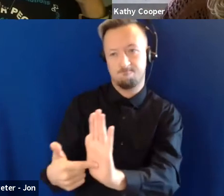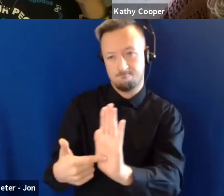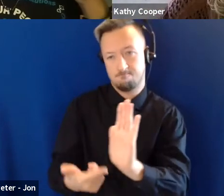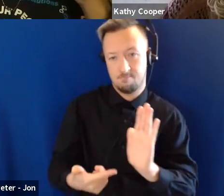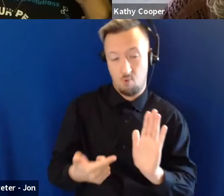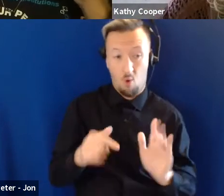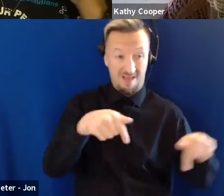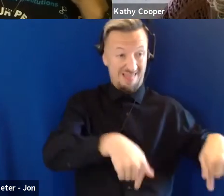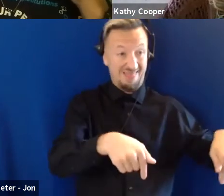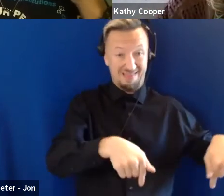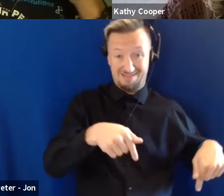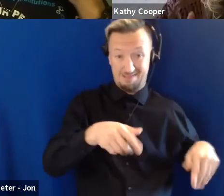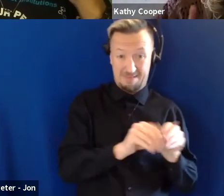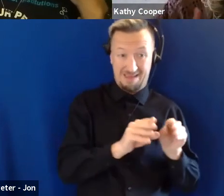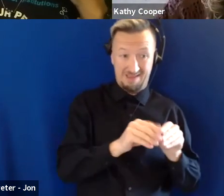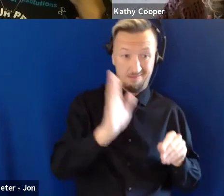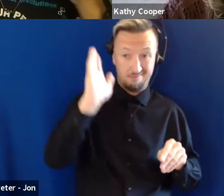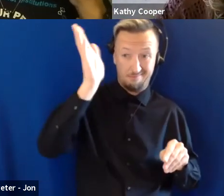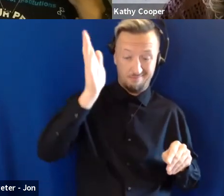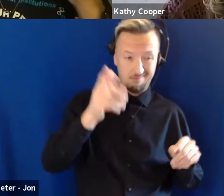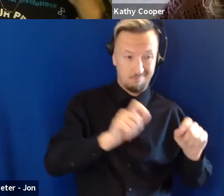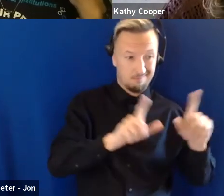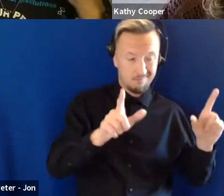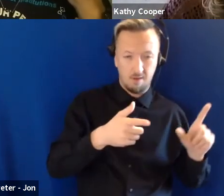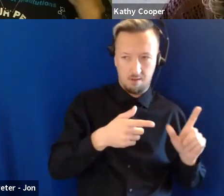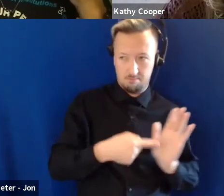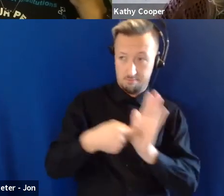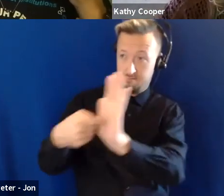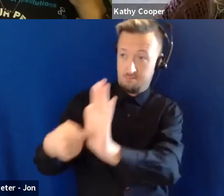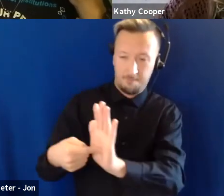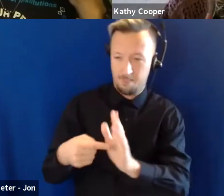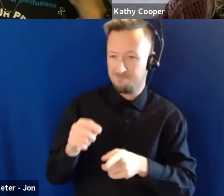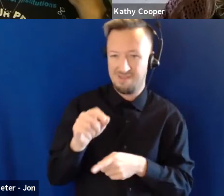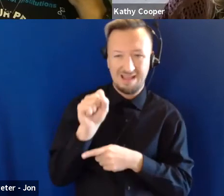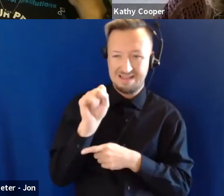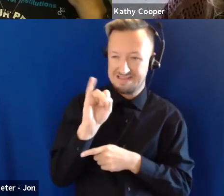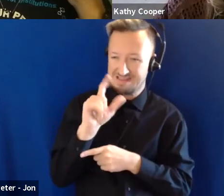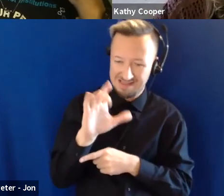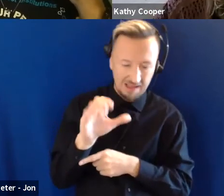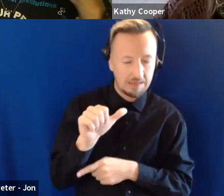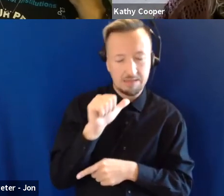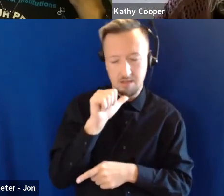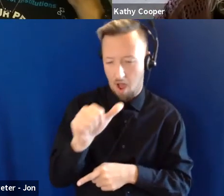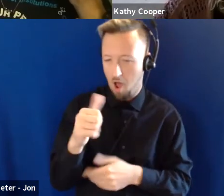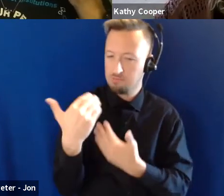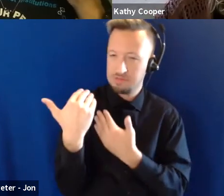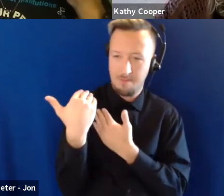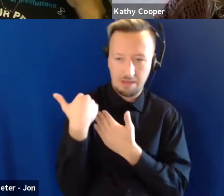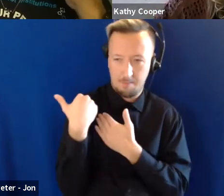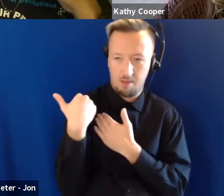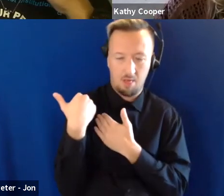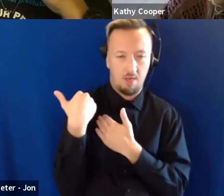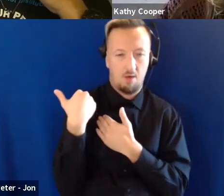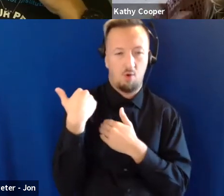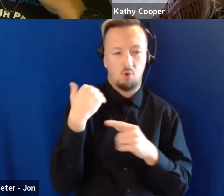presentation, and just say in absolutely no way, shape, or form are SILCs responsible, or would we